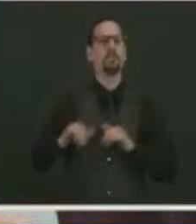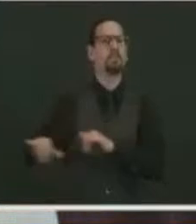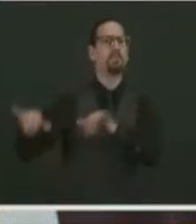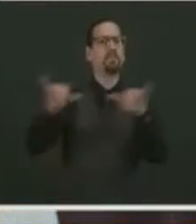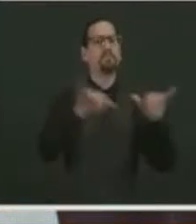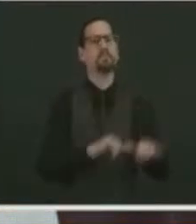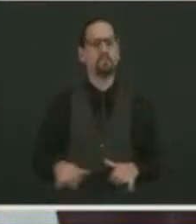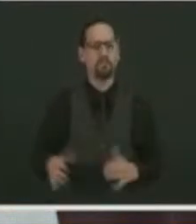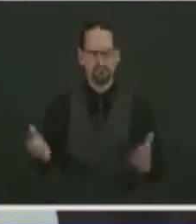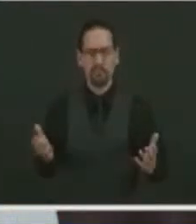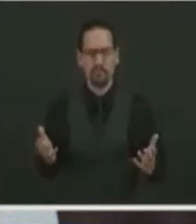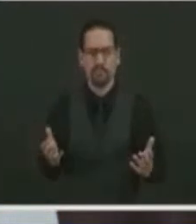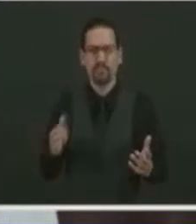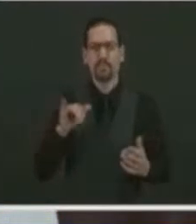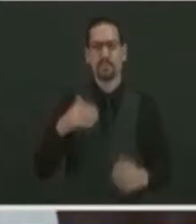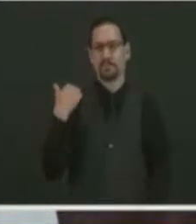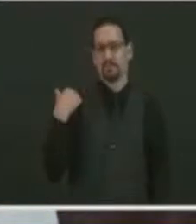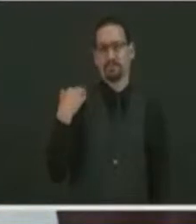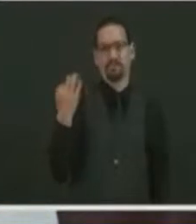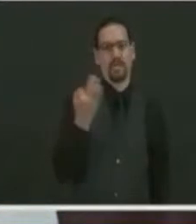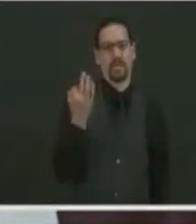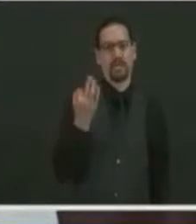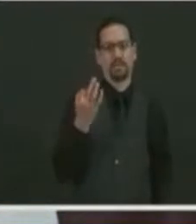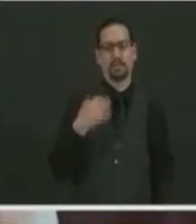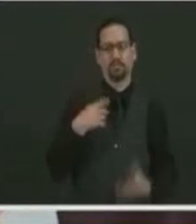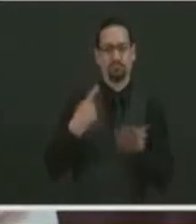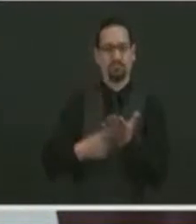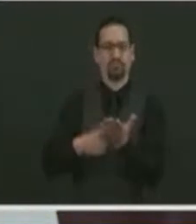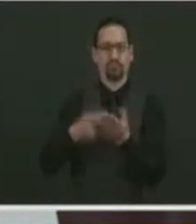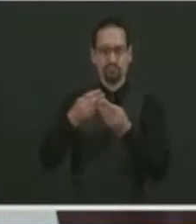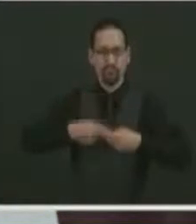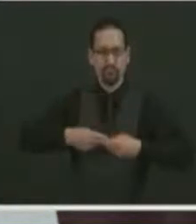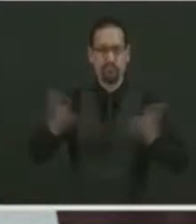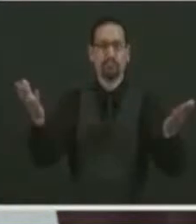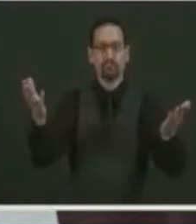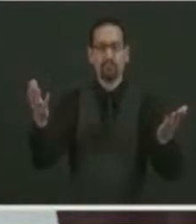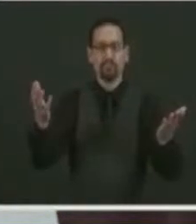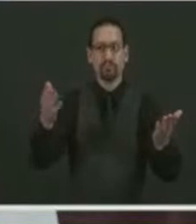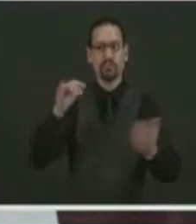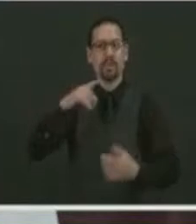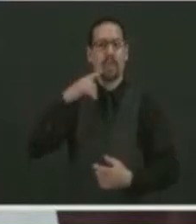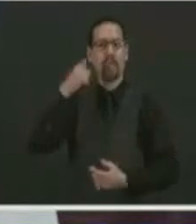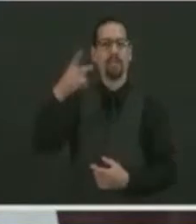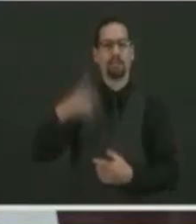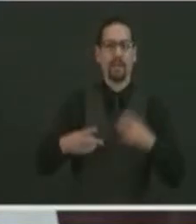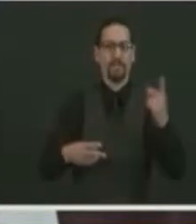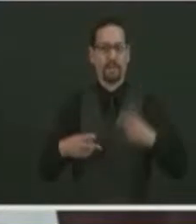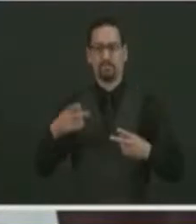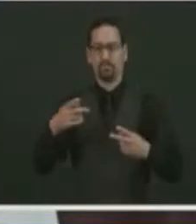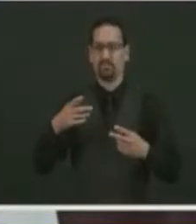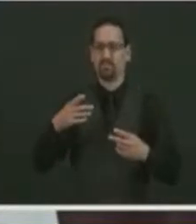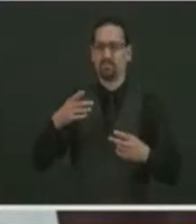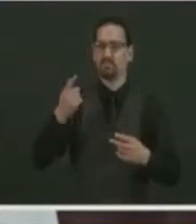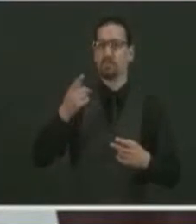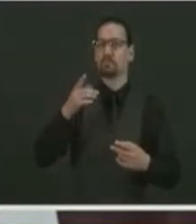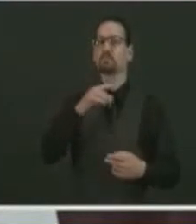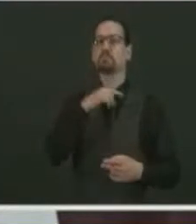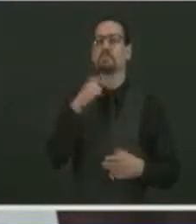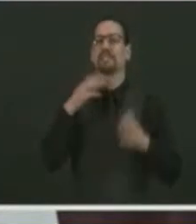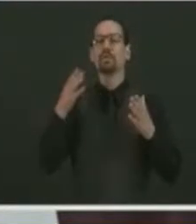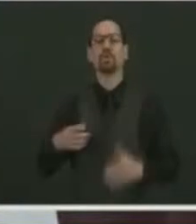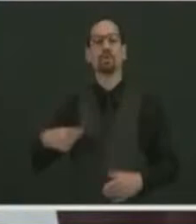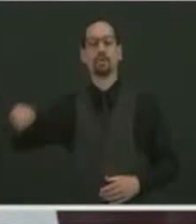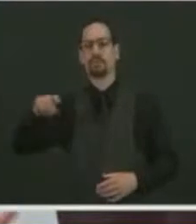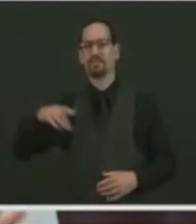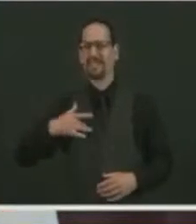like 50-50 divided. Many of them said, Gov, no disrespect, but we are not reopening at the